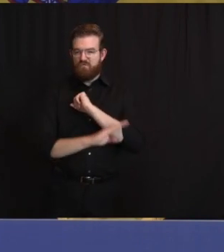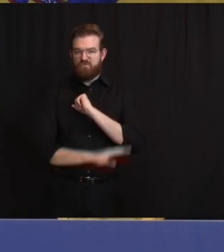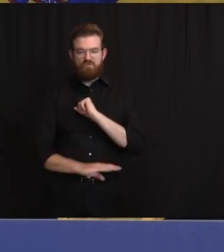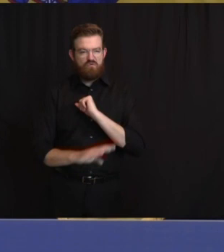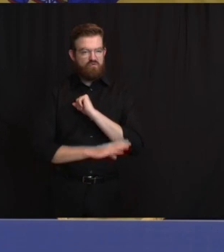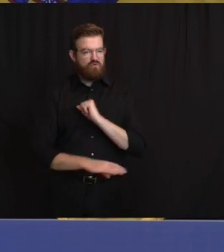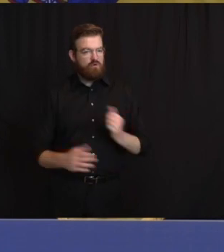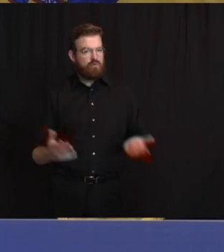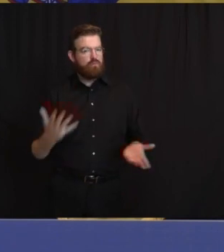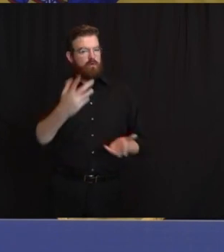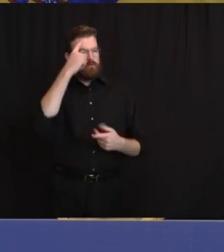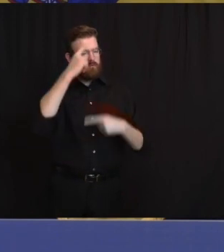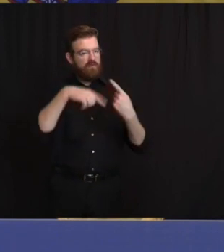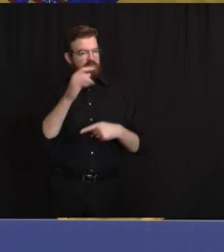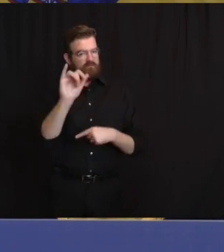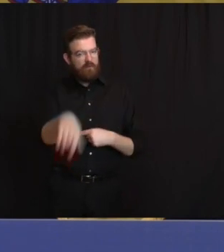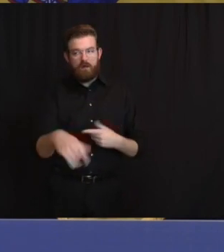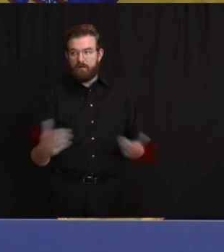decision?